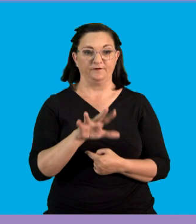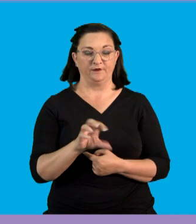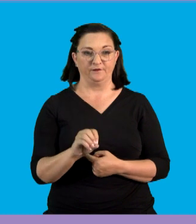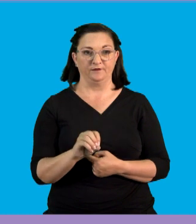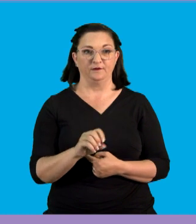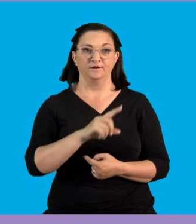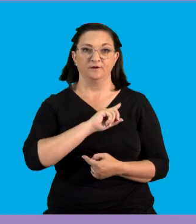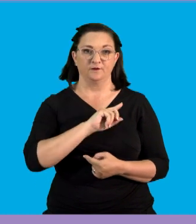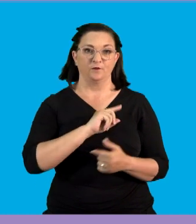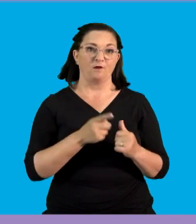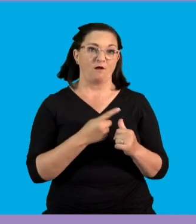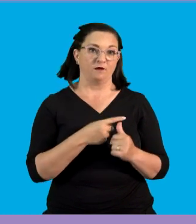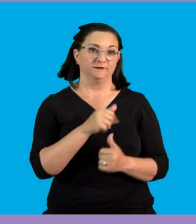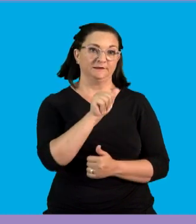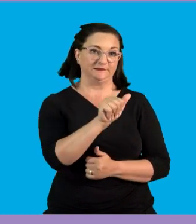gives us